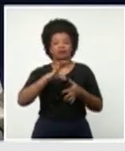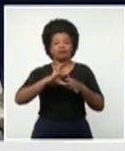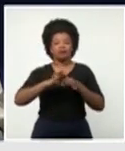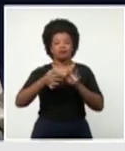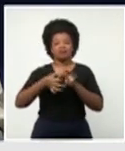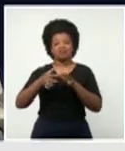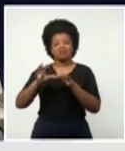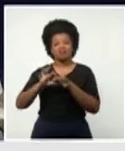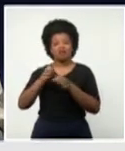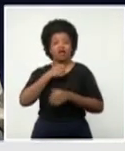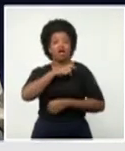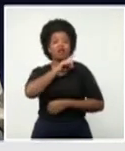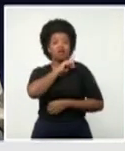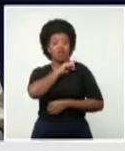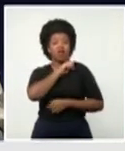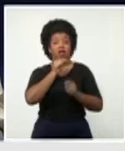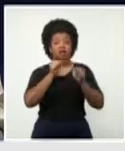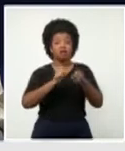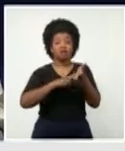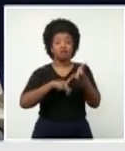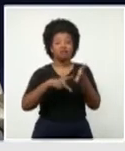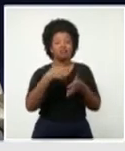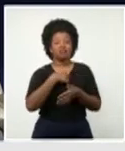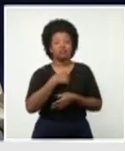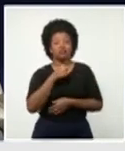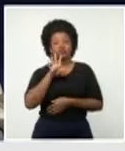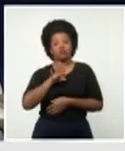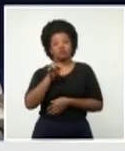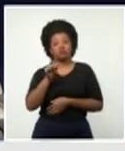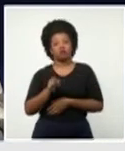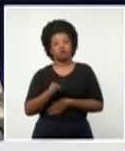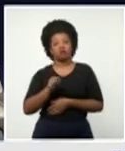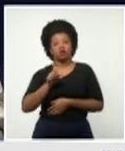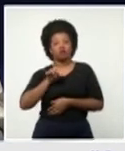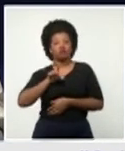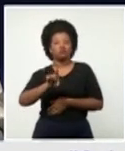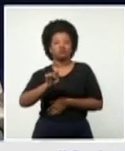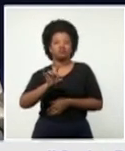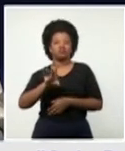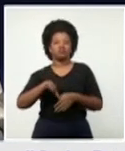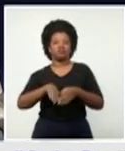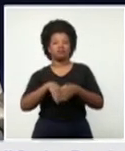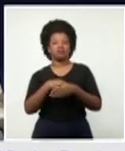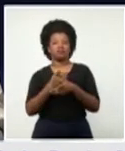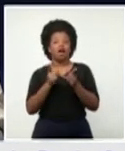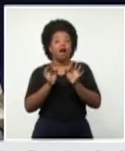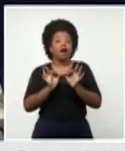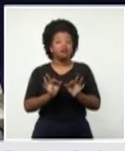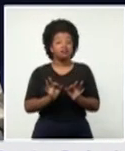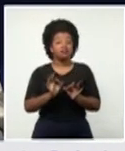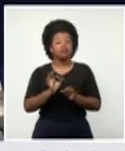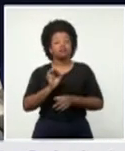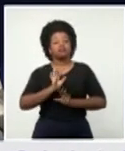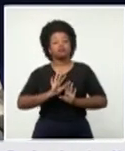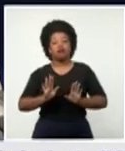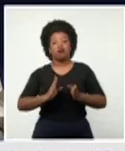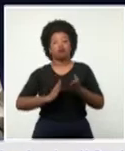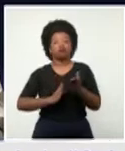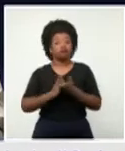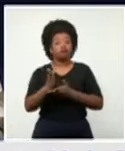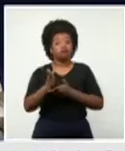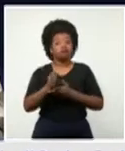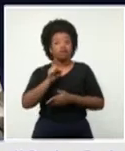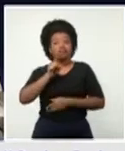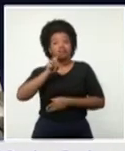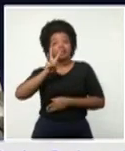of Artemisa, which had reported 4 cases more than 2 weeks ago. So